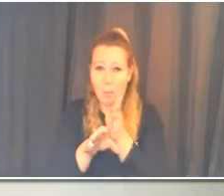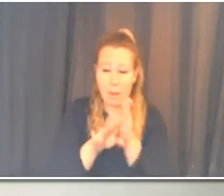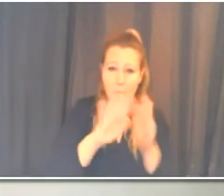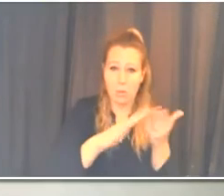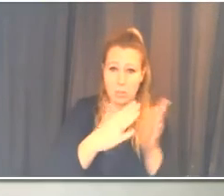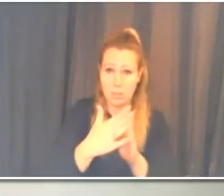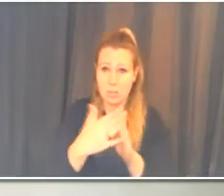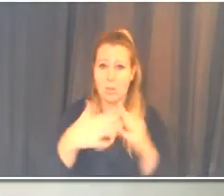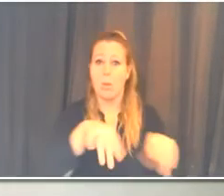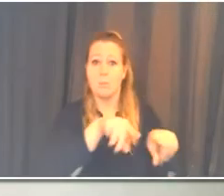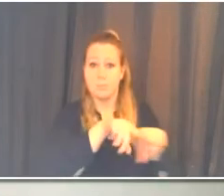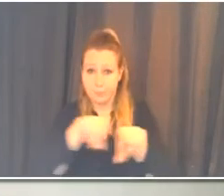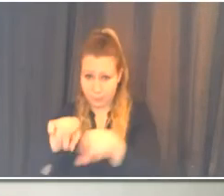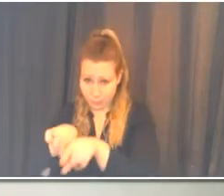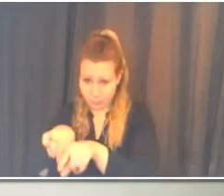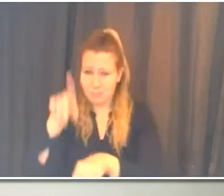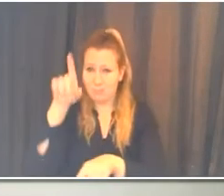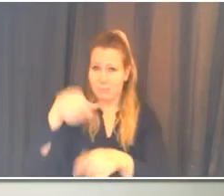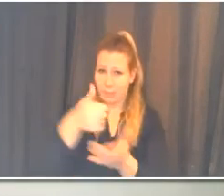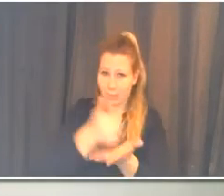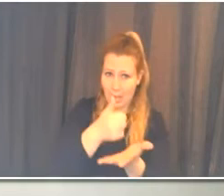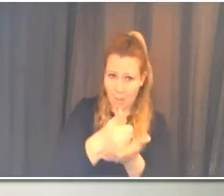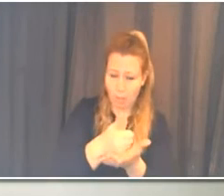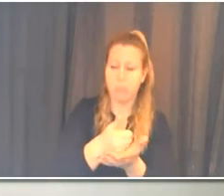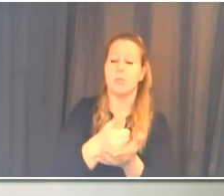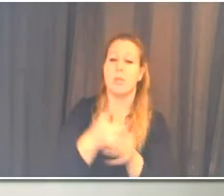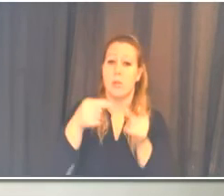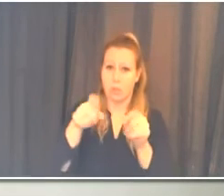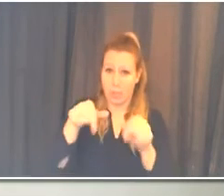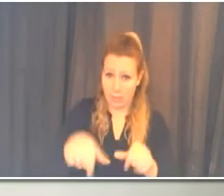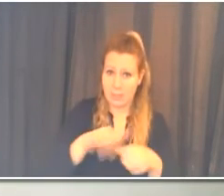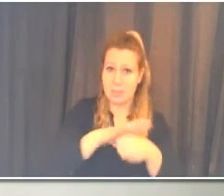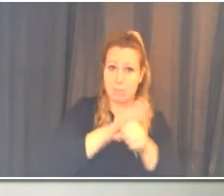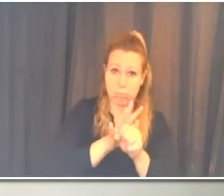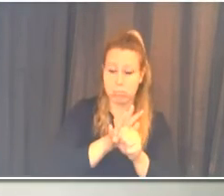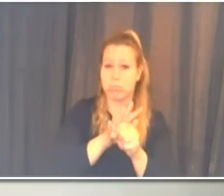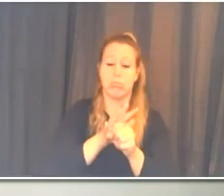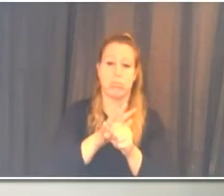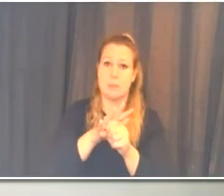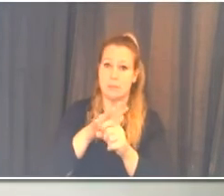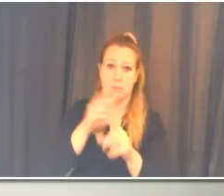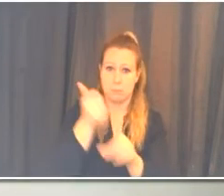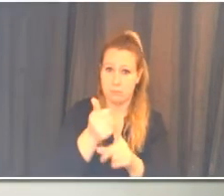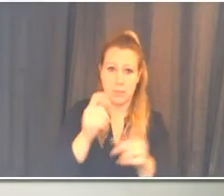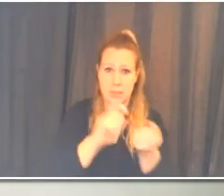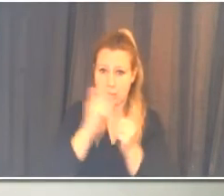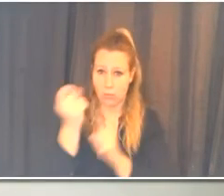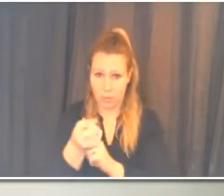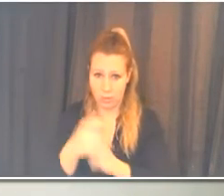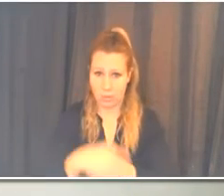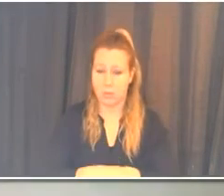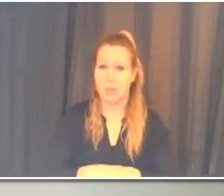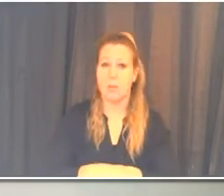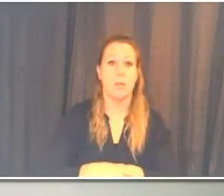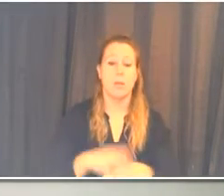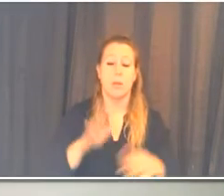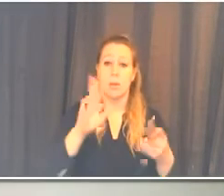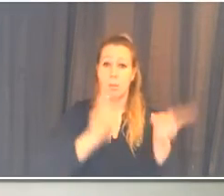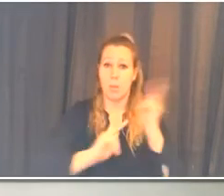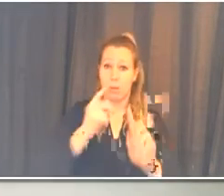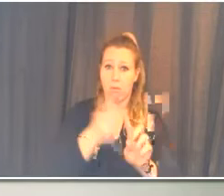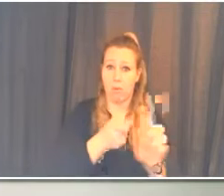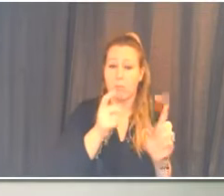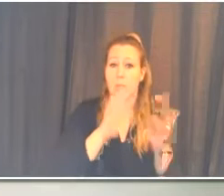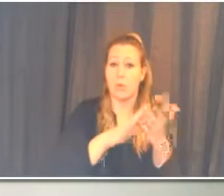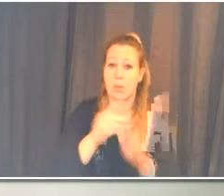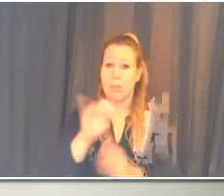families with deportation or incarceration as one Survivor said I need support that did not demonize undocumented men of color thank you to the council